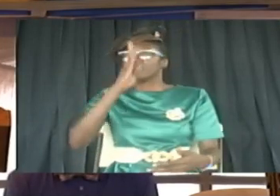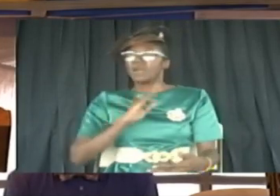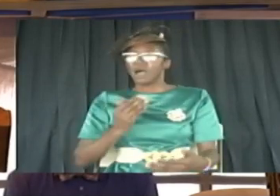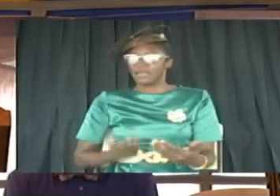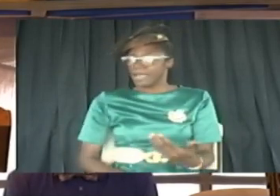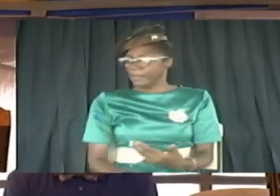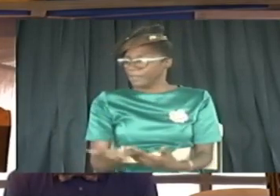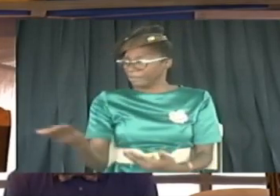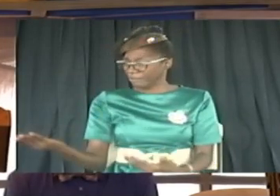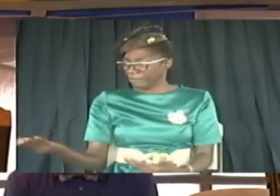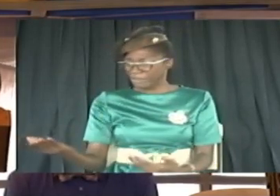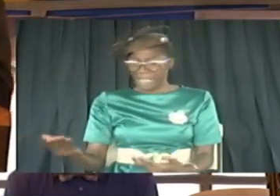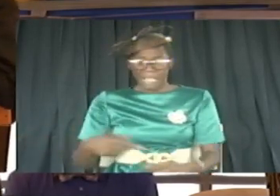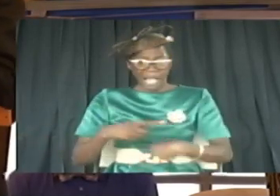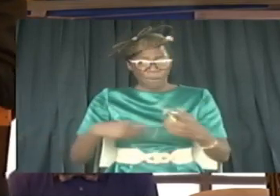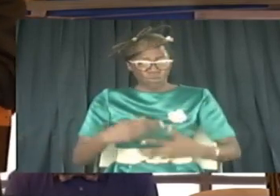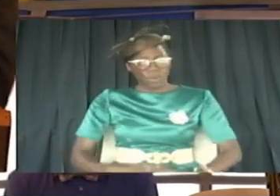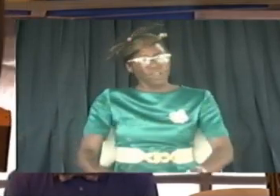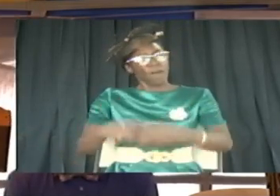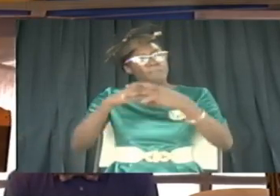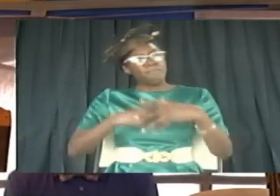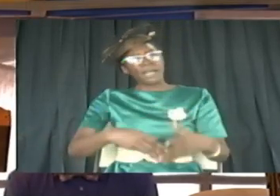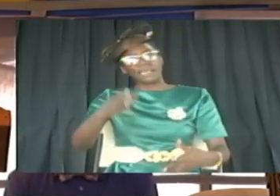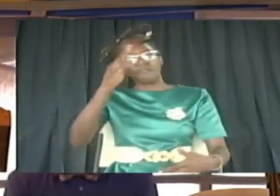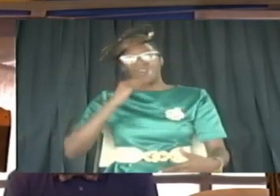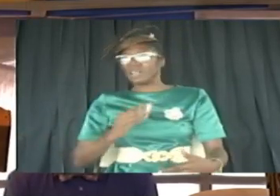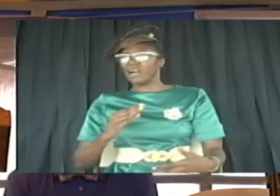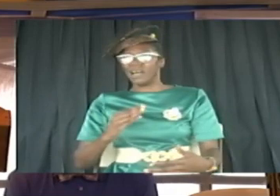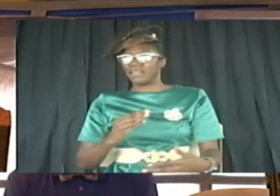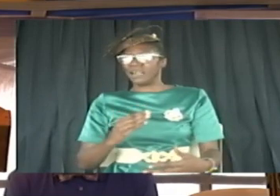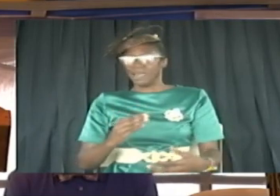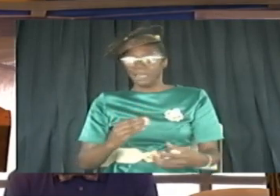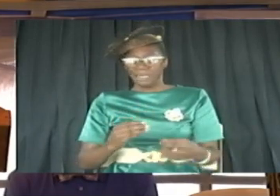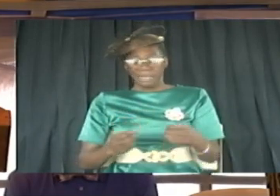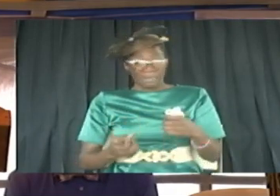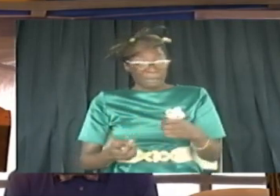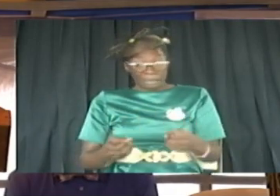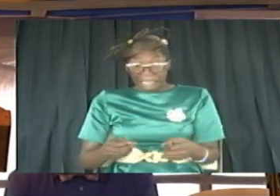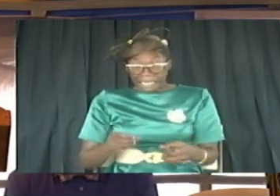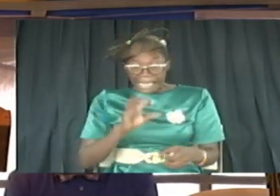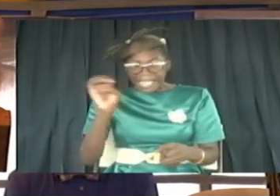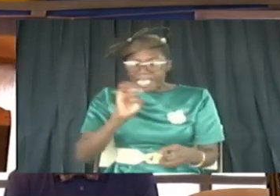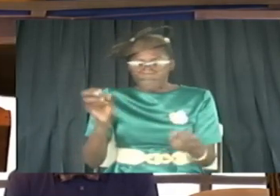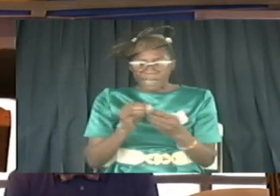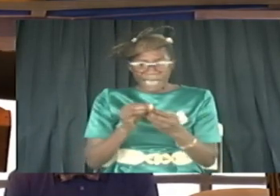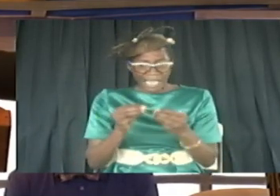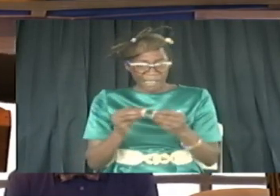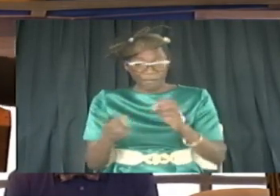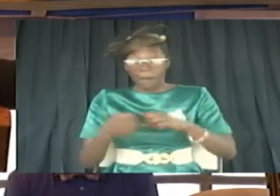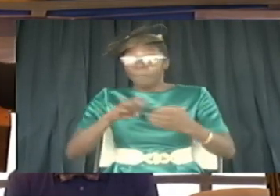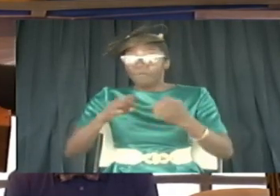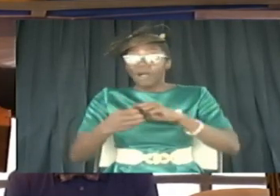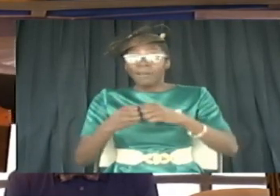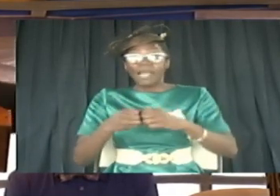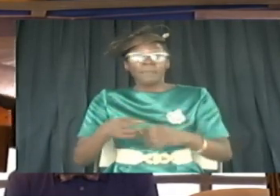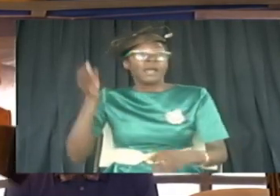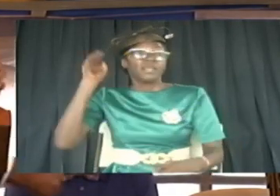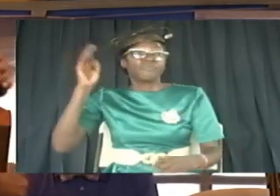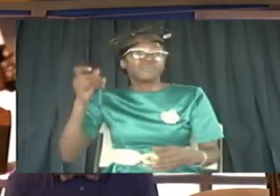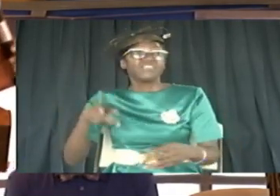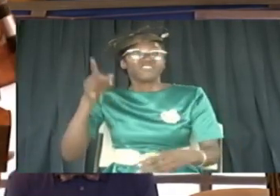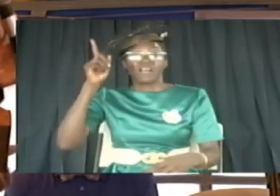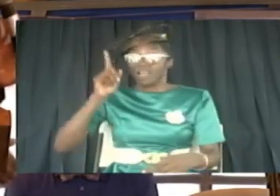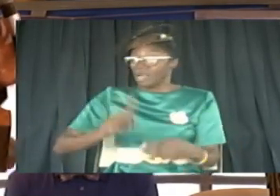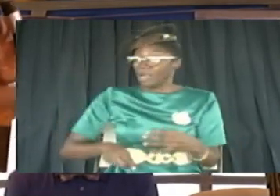when we magnify God in spite of what we are going through. The preacher last week told us